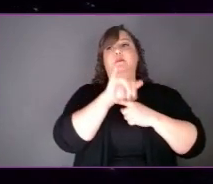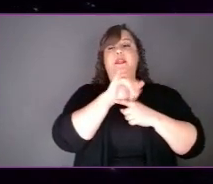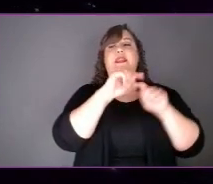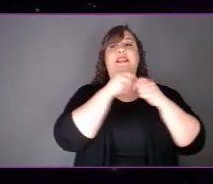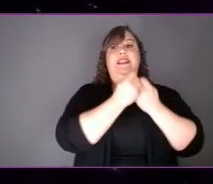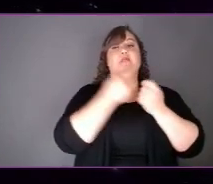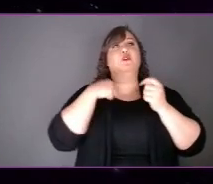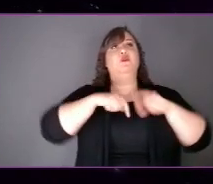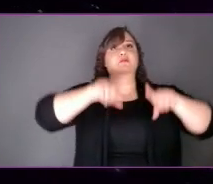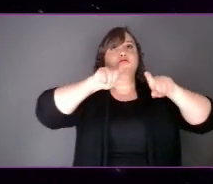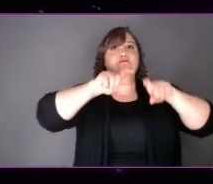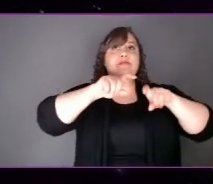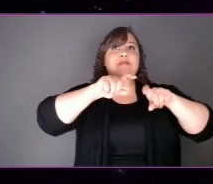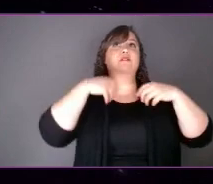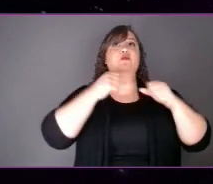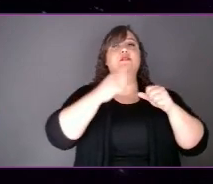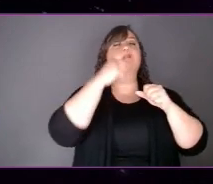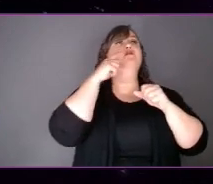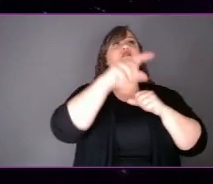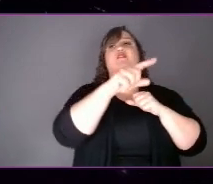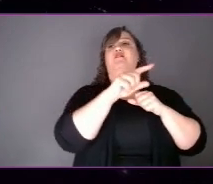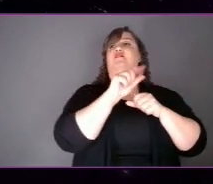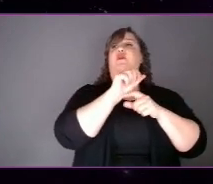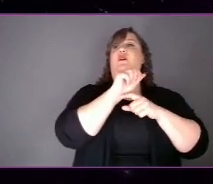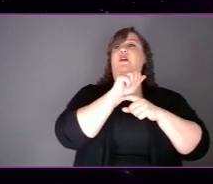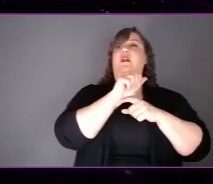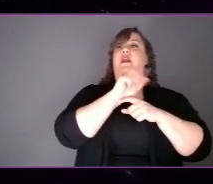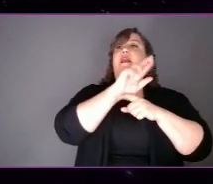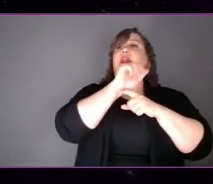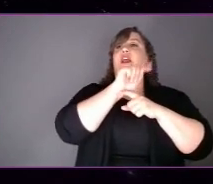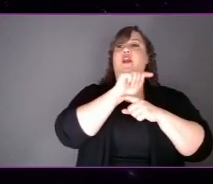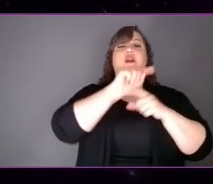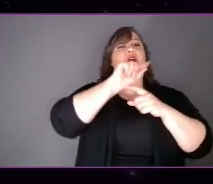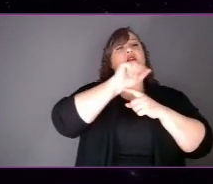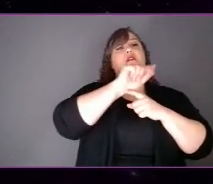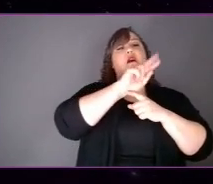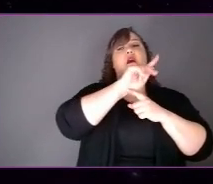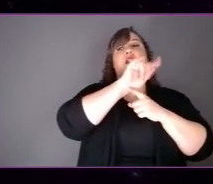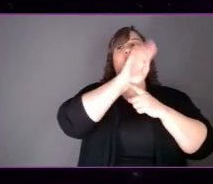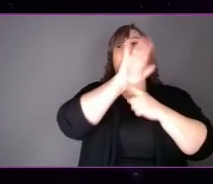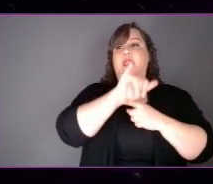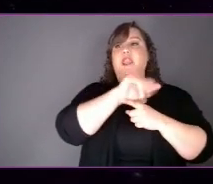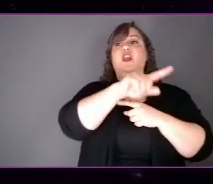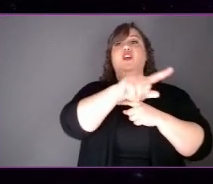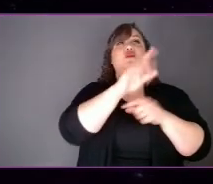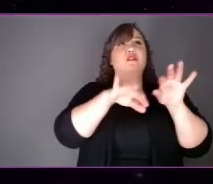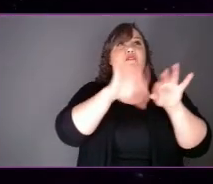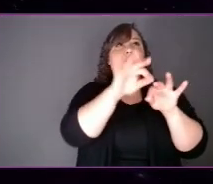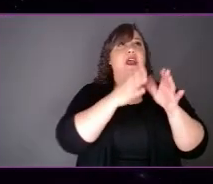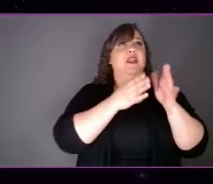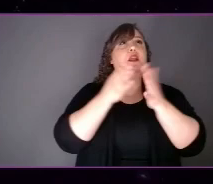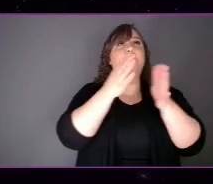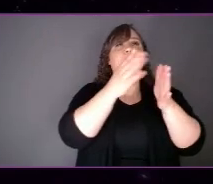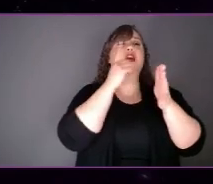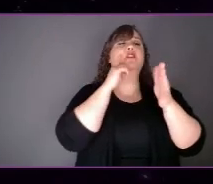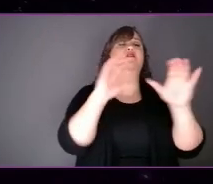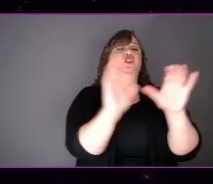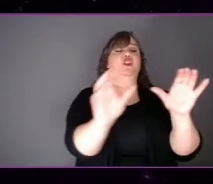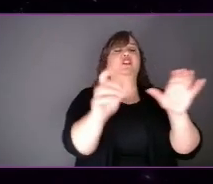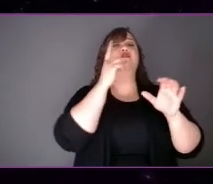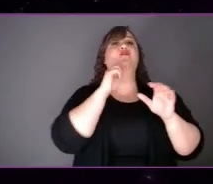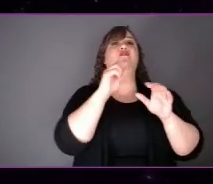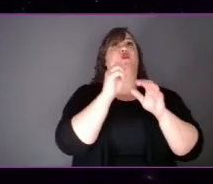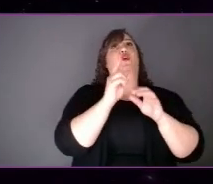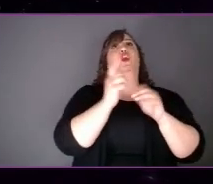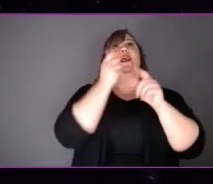airworthiness requirements to enable future autonomy, so finding a path to certification for autonomous aircraft. My role is a